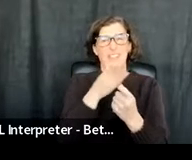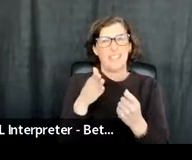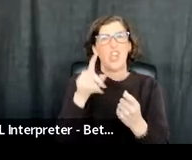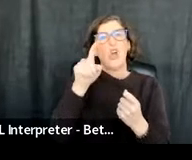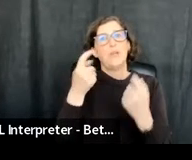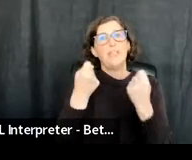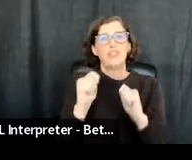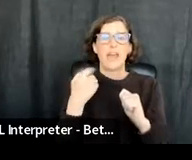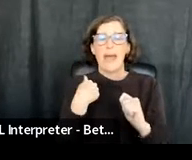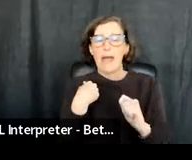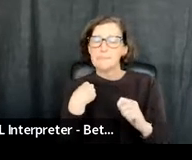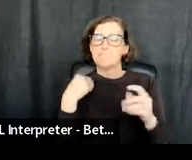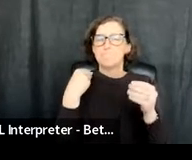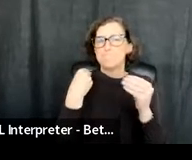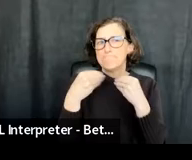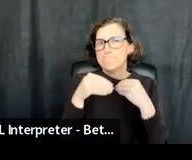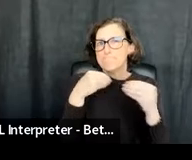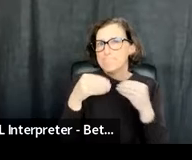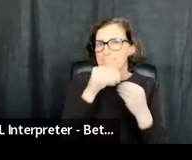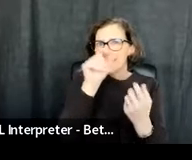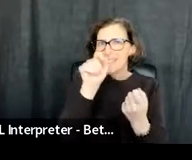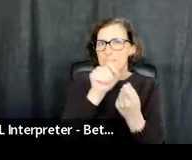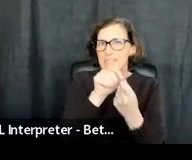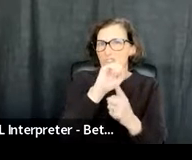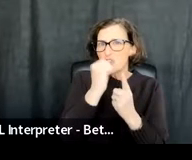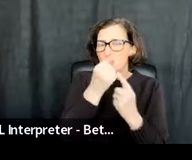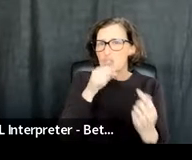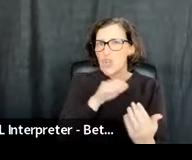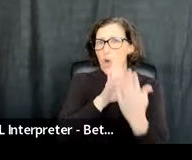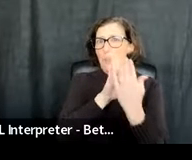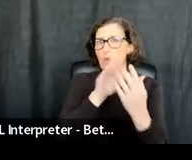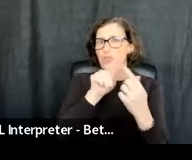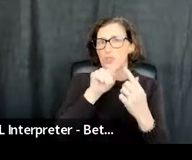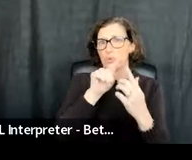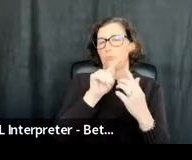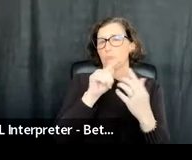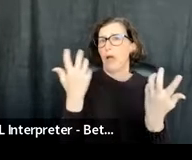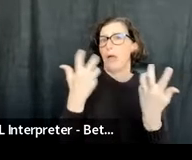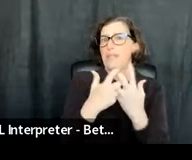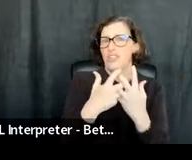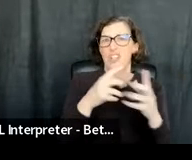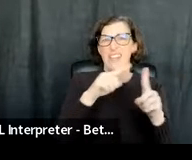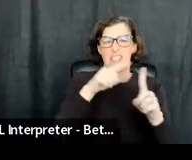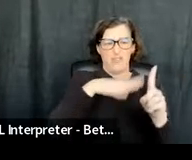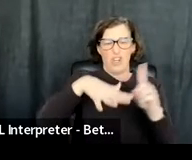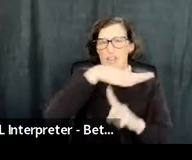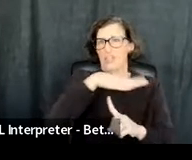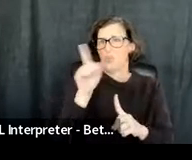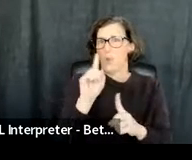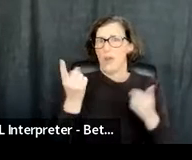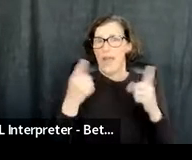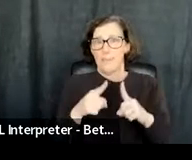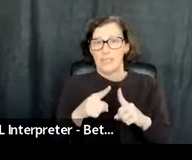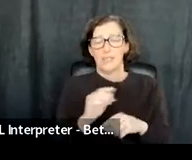a nuanced approach to accommodation and to all of these different contexts. And it often takes, a lot